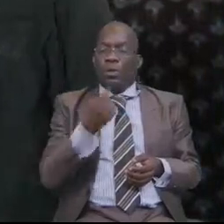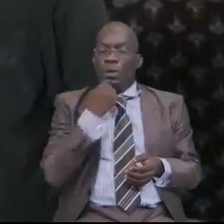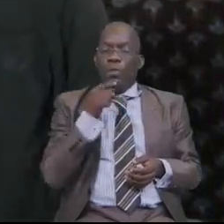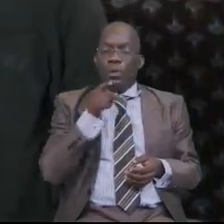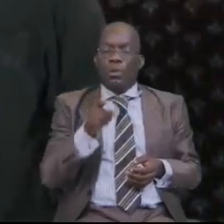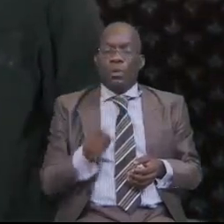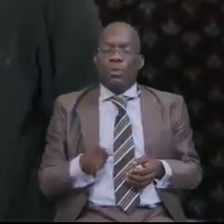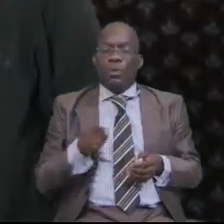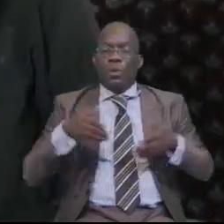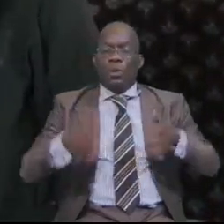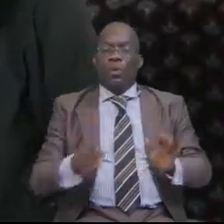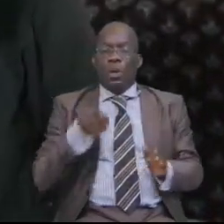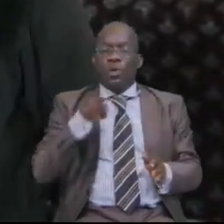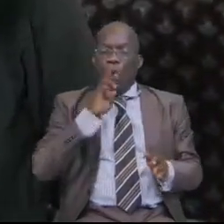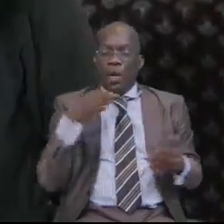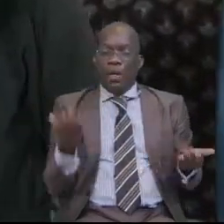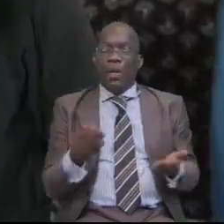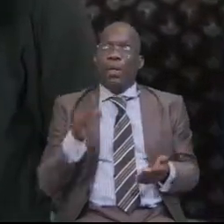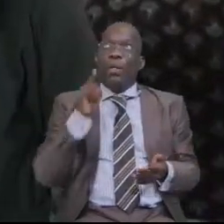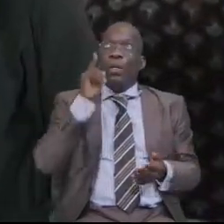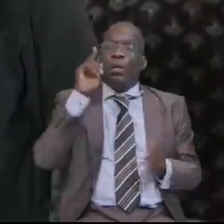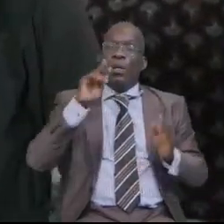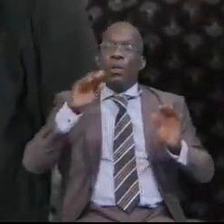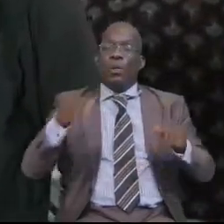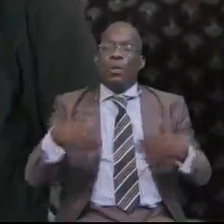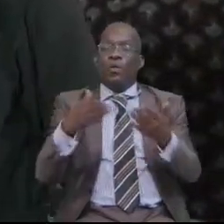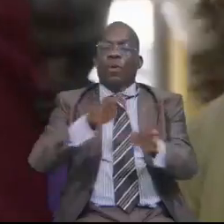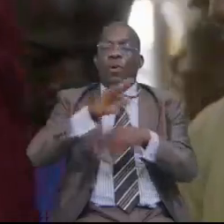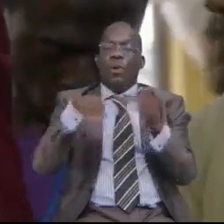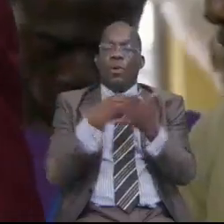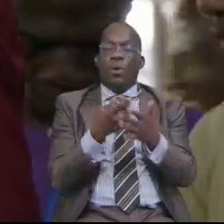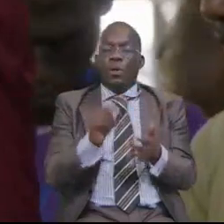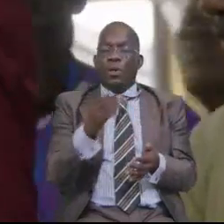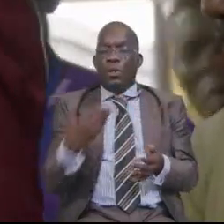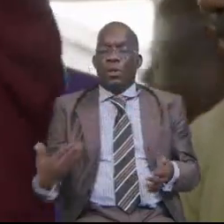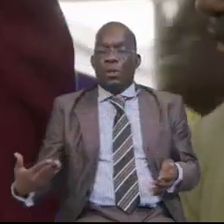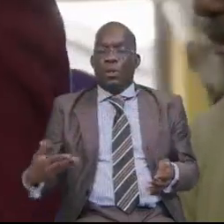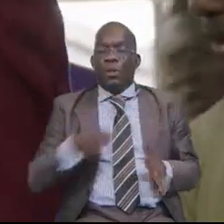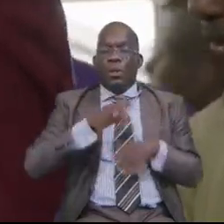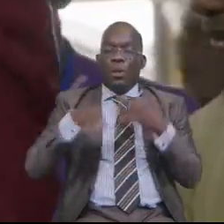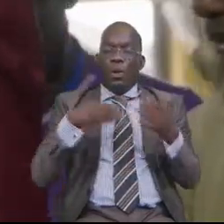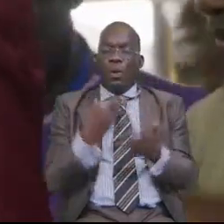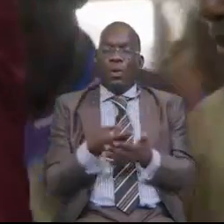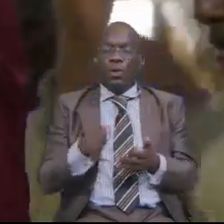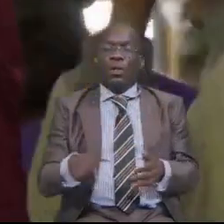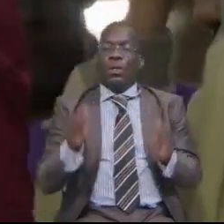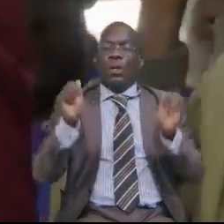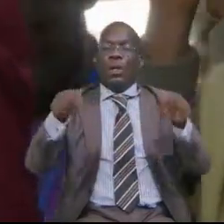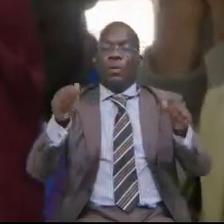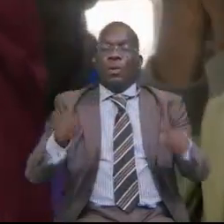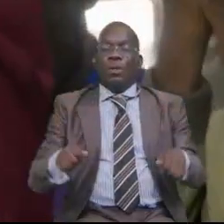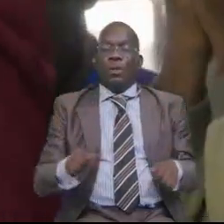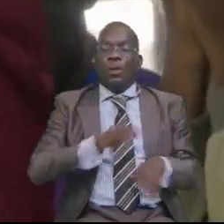While you are here, He provides all the resources, all the ability, all